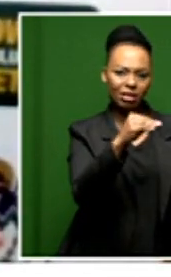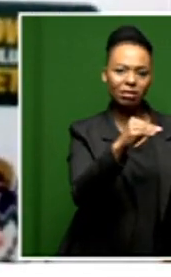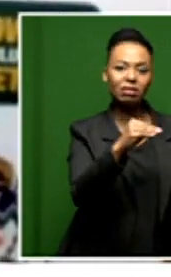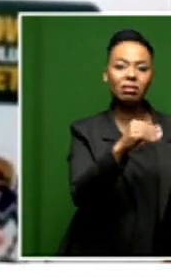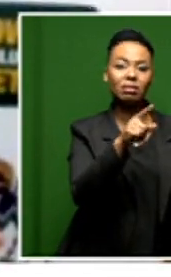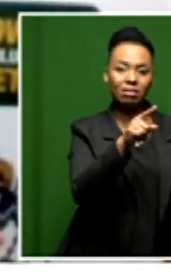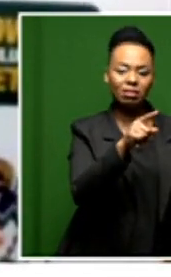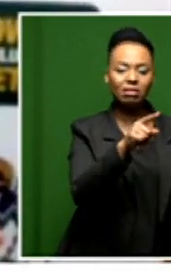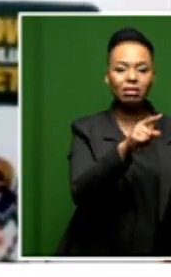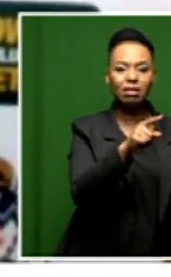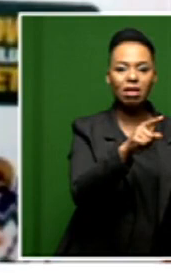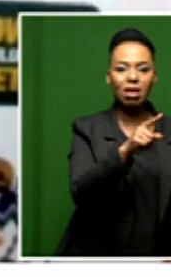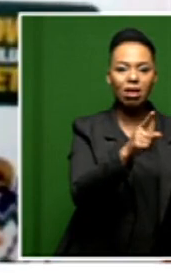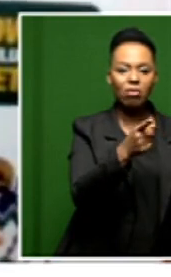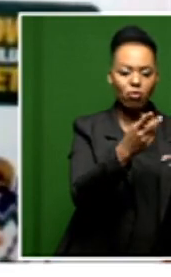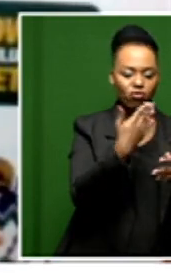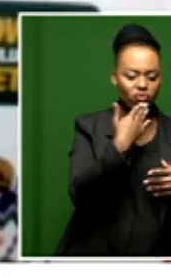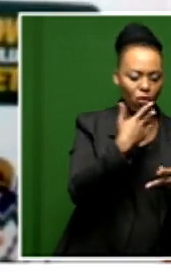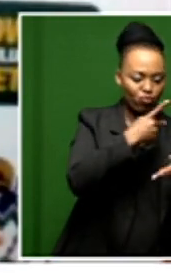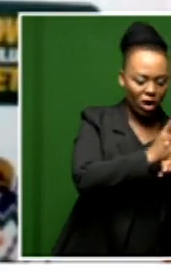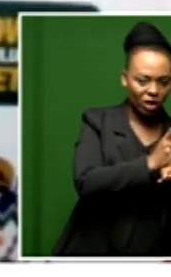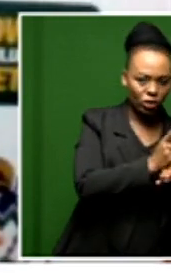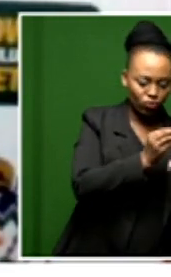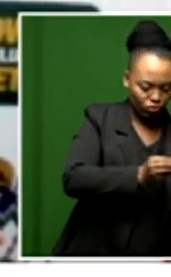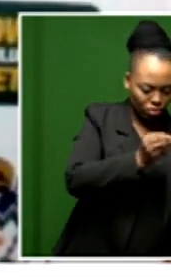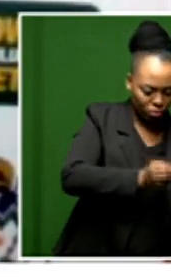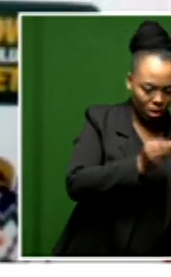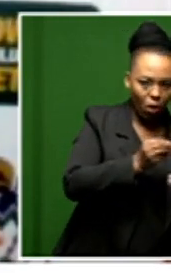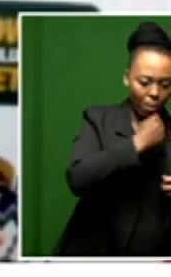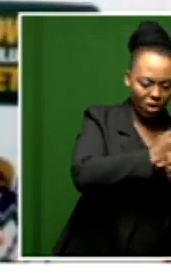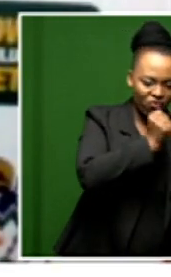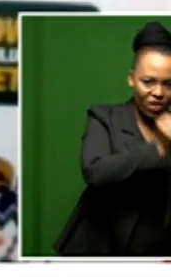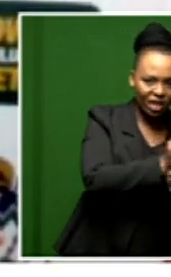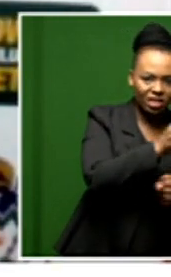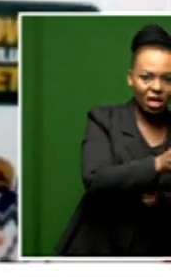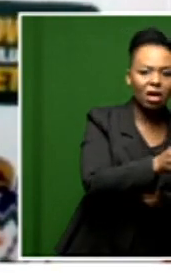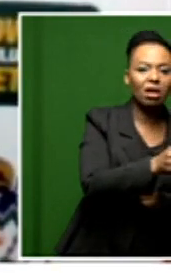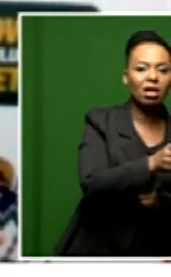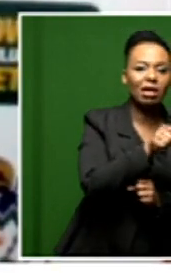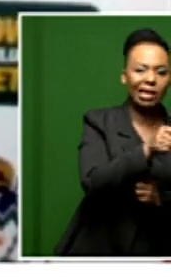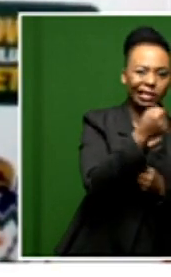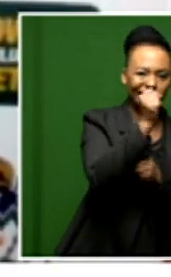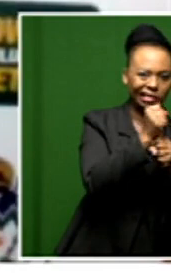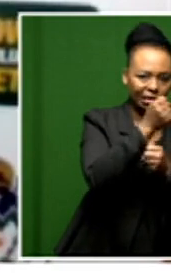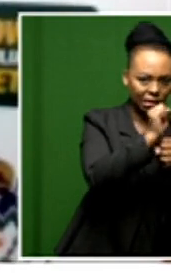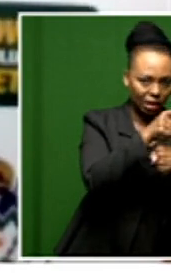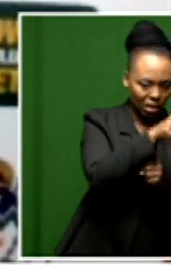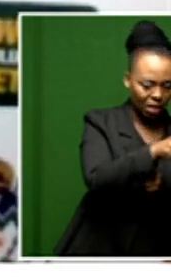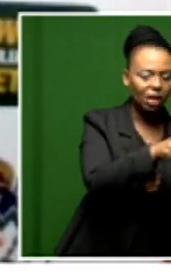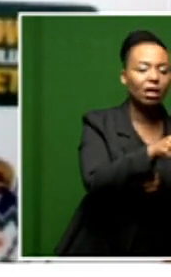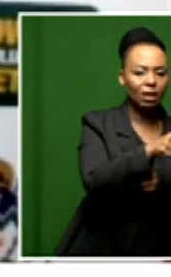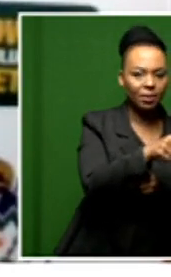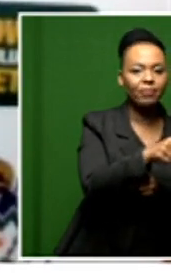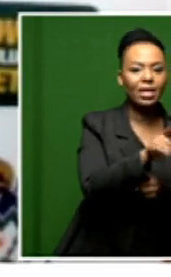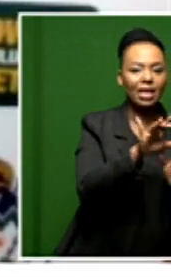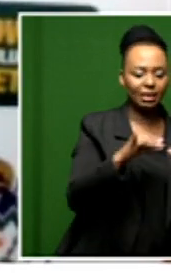entering the production side or manufacturing sector. And there is also improvement in terms